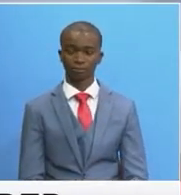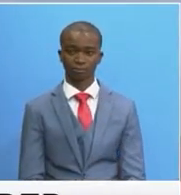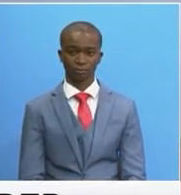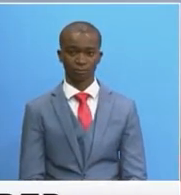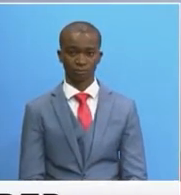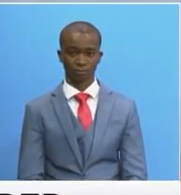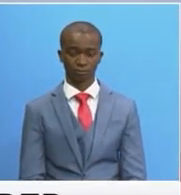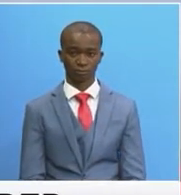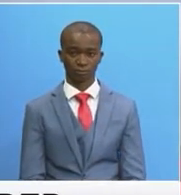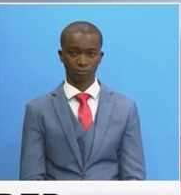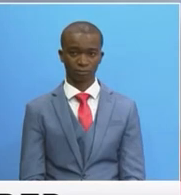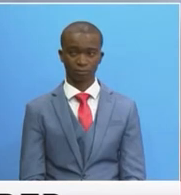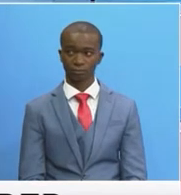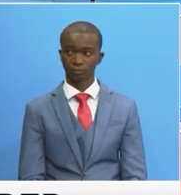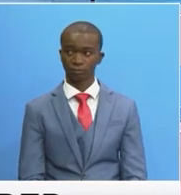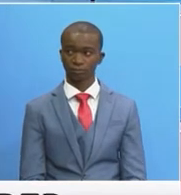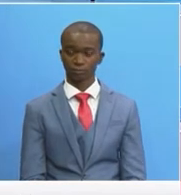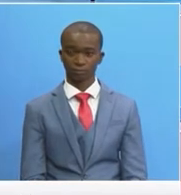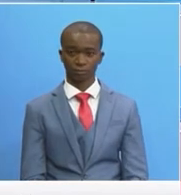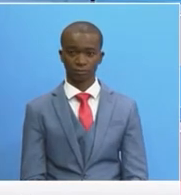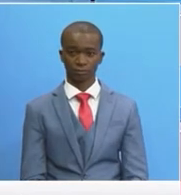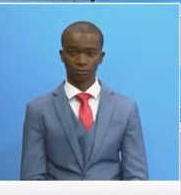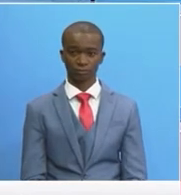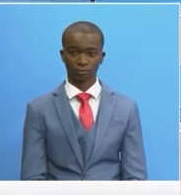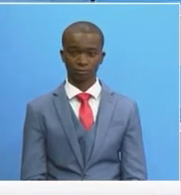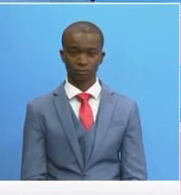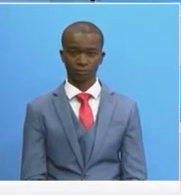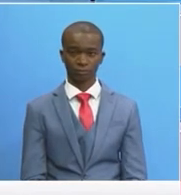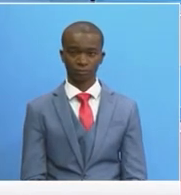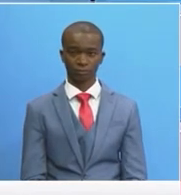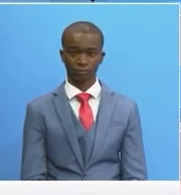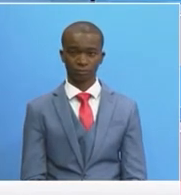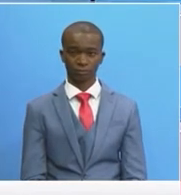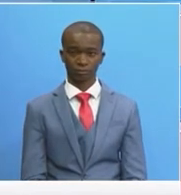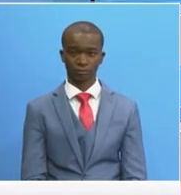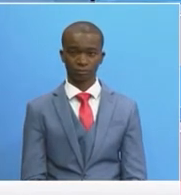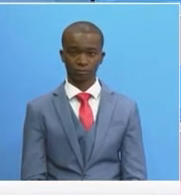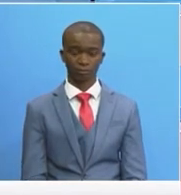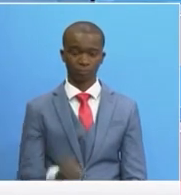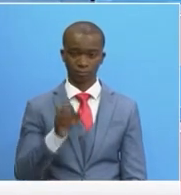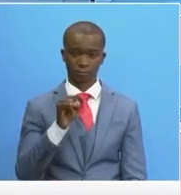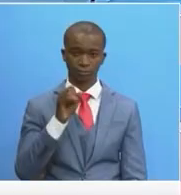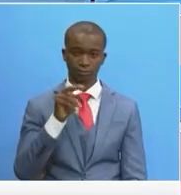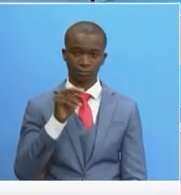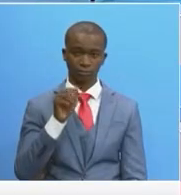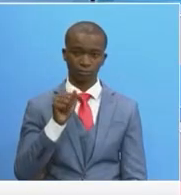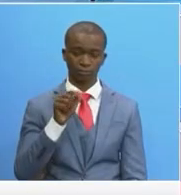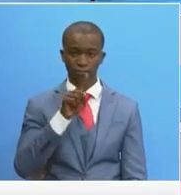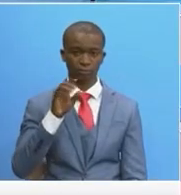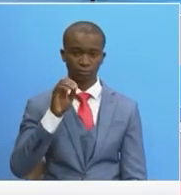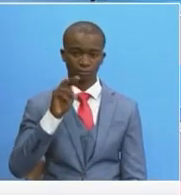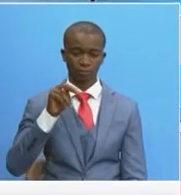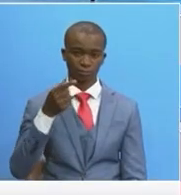reporting for Zanis in Mongo Western Province. Still on Teachers' Day celebrations, Sinazongwe District